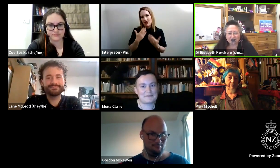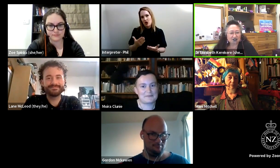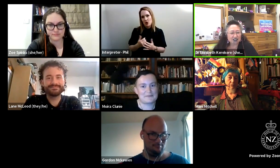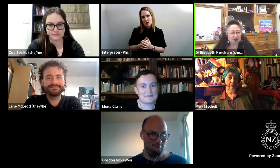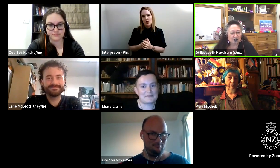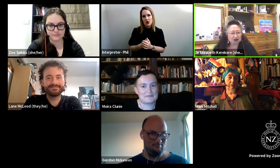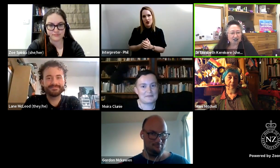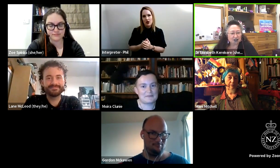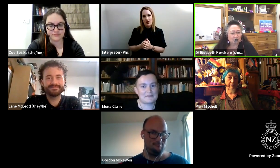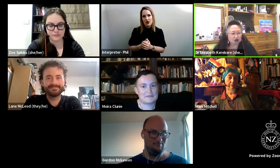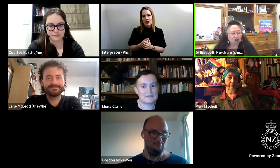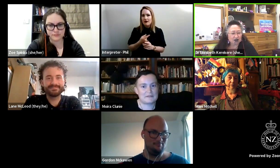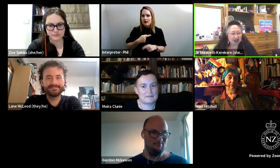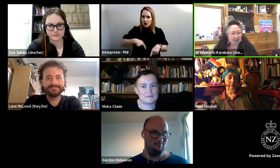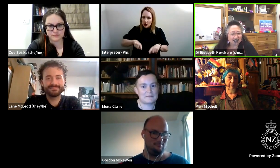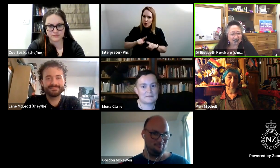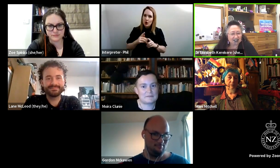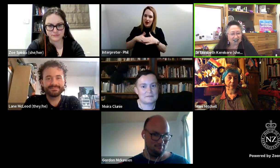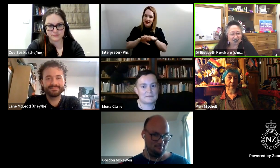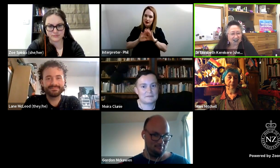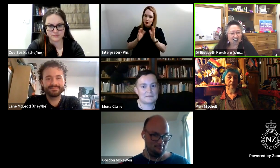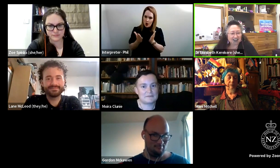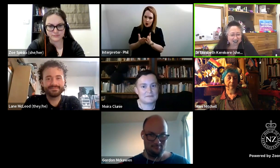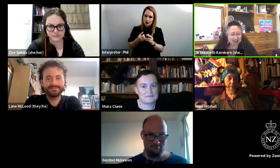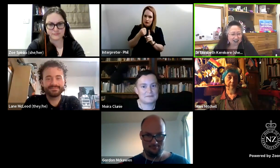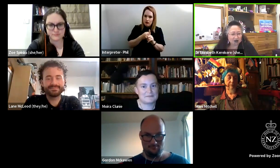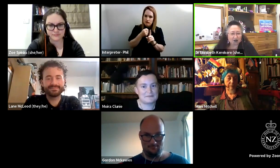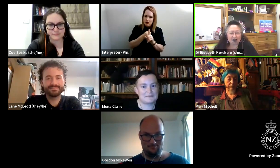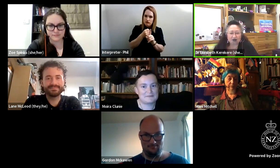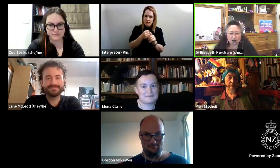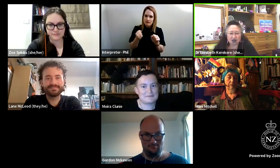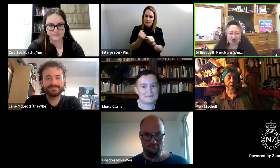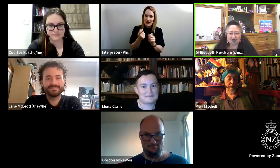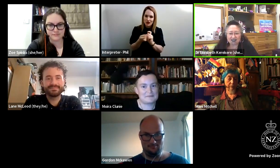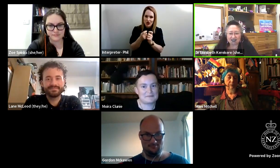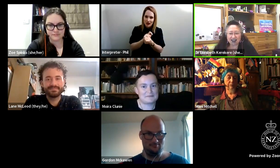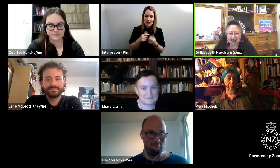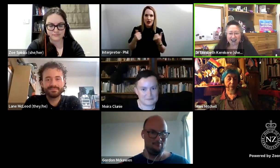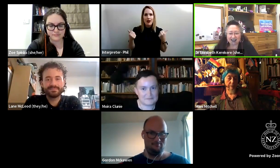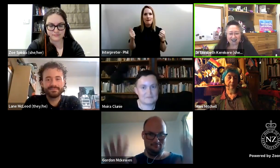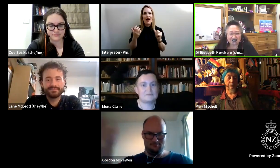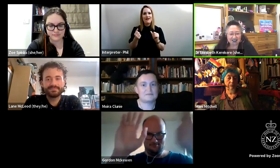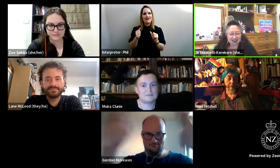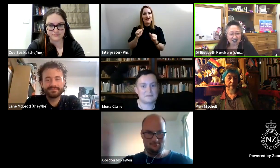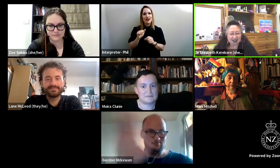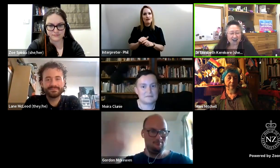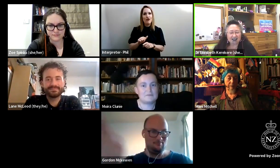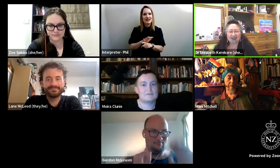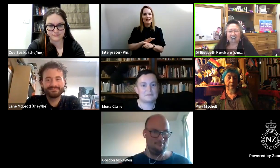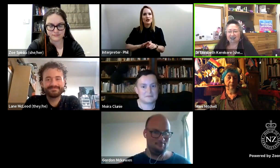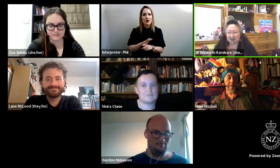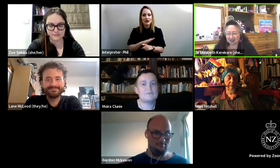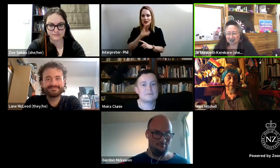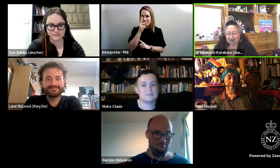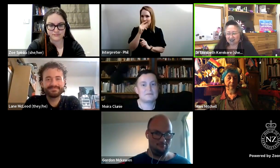for those of us who are in this world to create change, this is another way of doing it. And